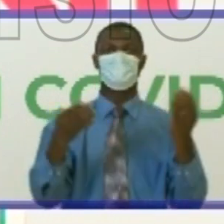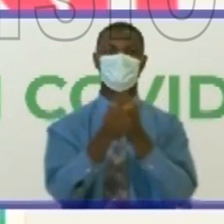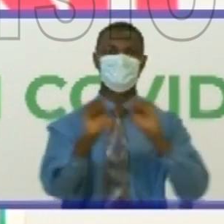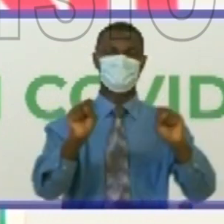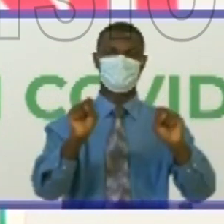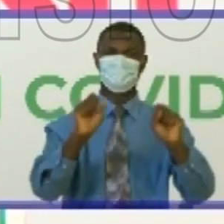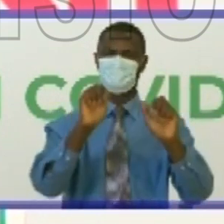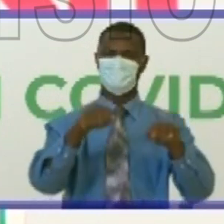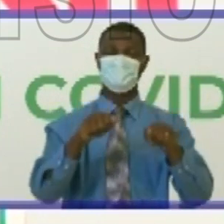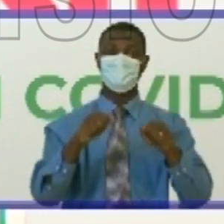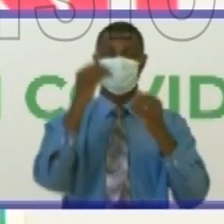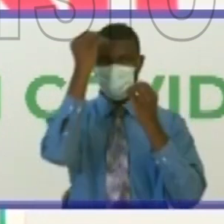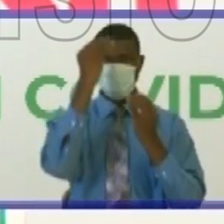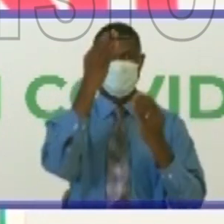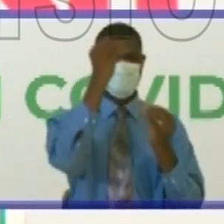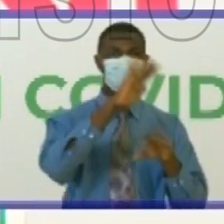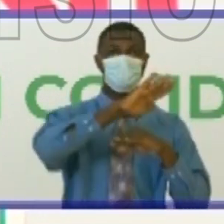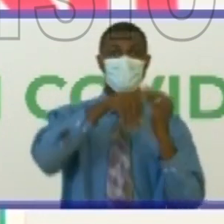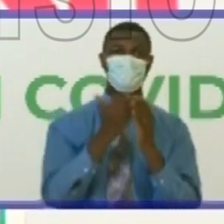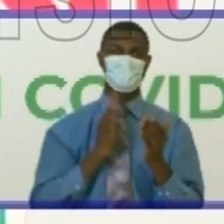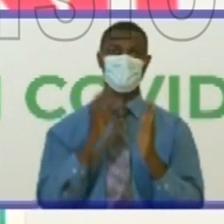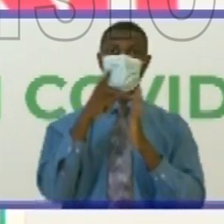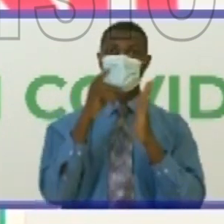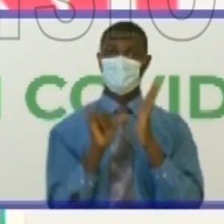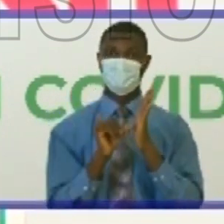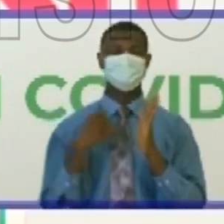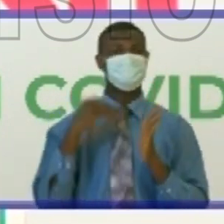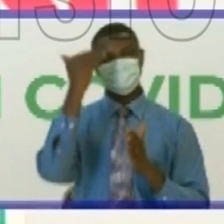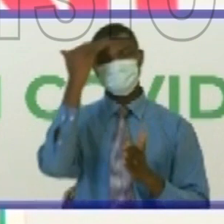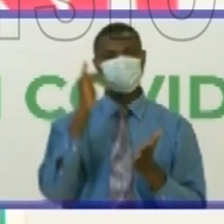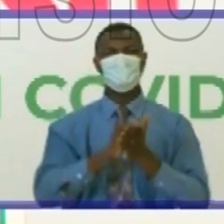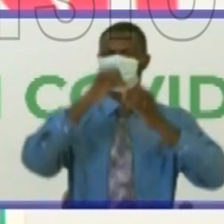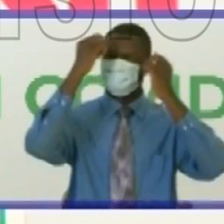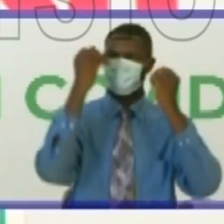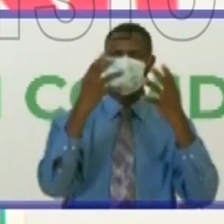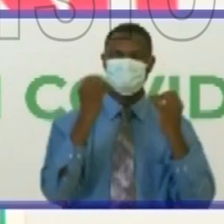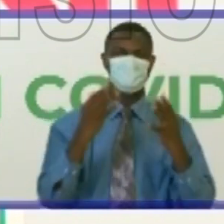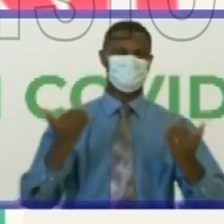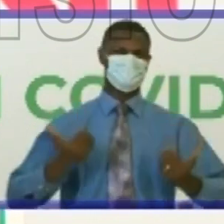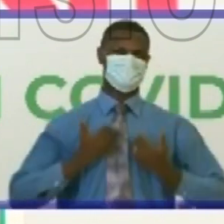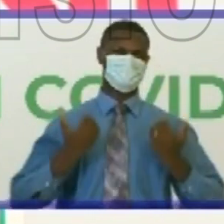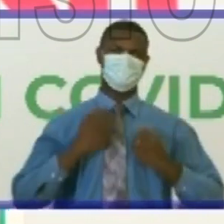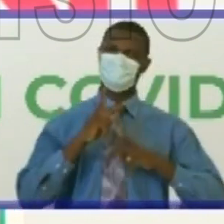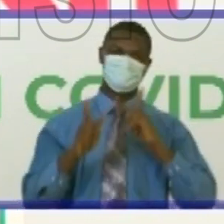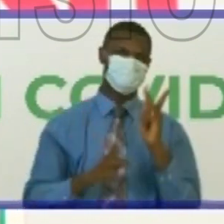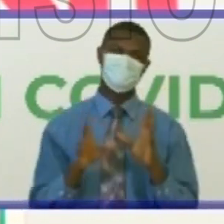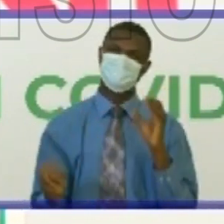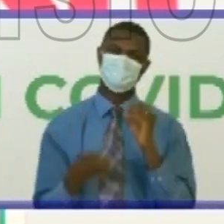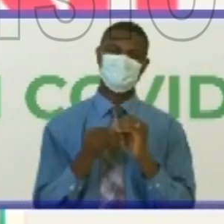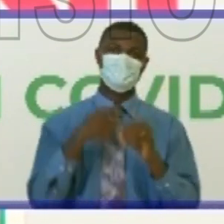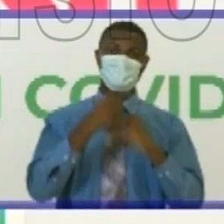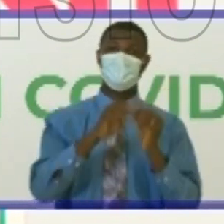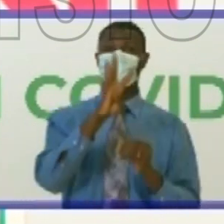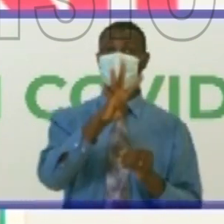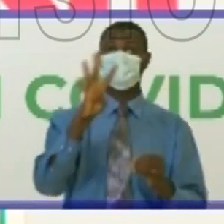guidelines. We know that Nigerian youths make up a vast majority of our population. In fact, 44% of